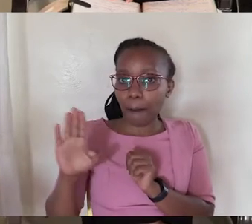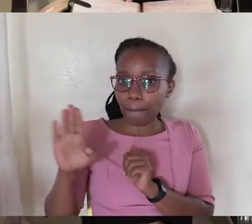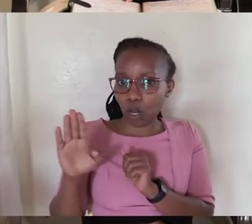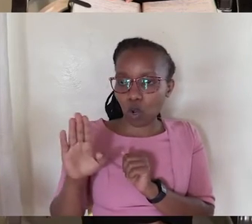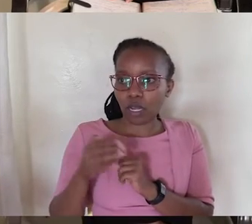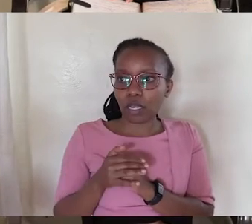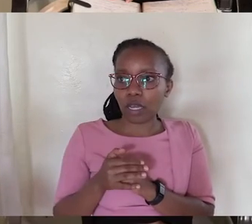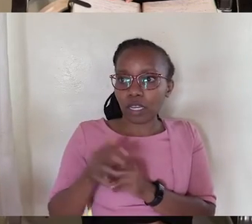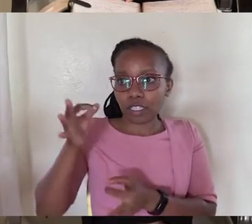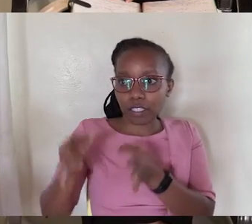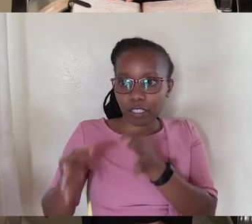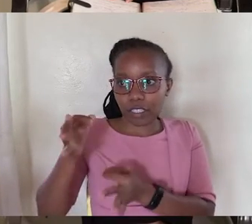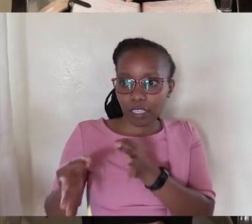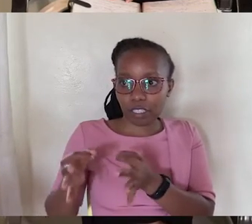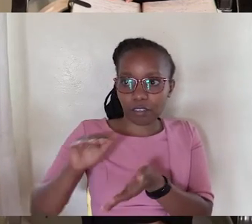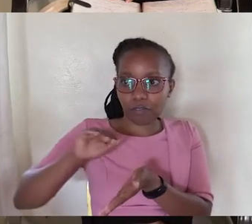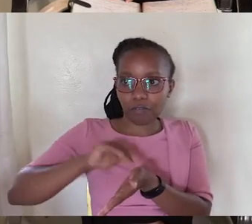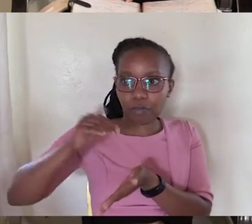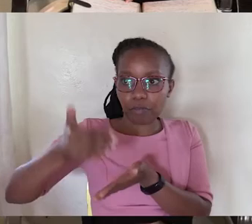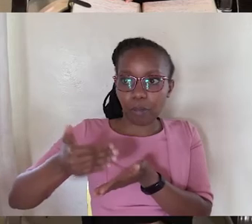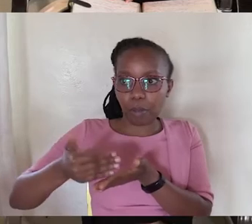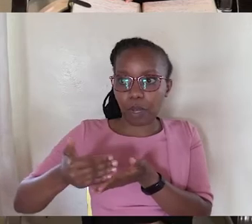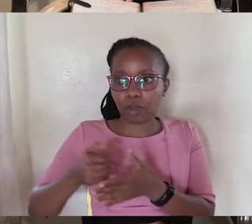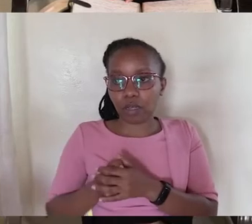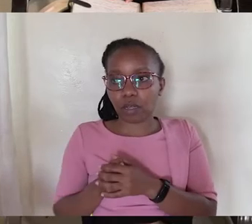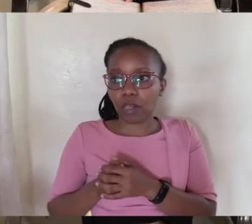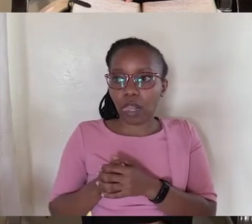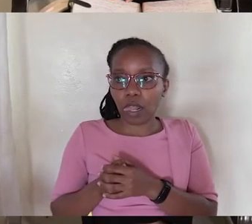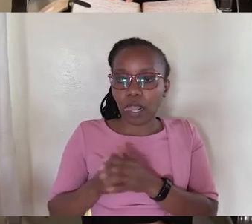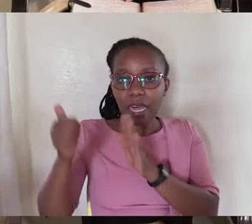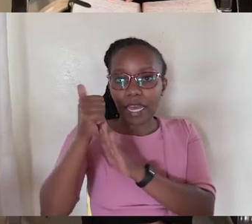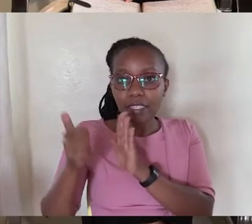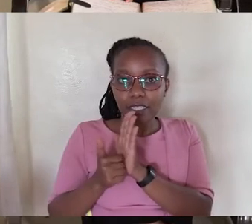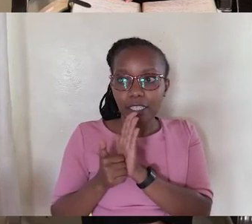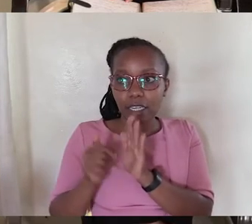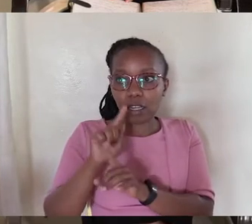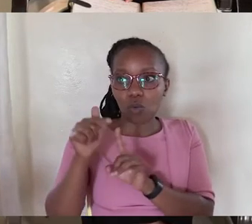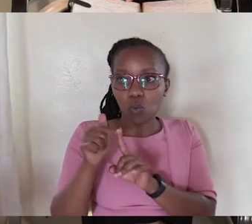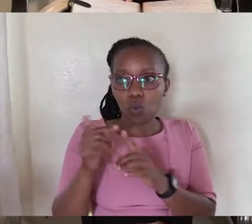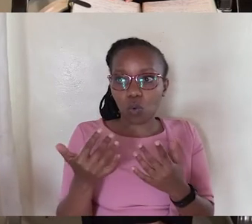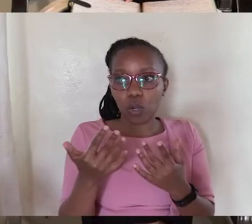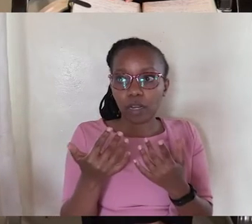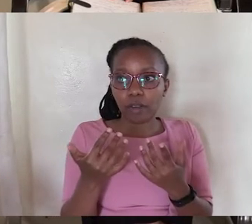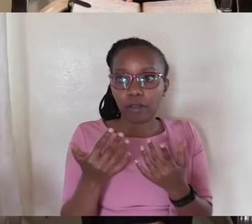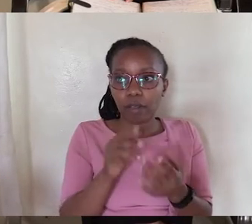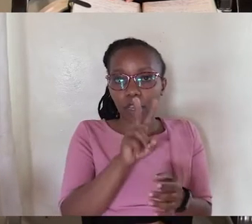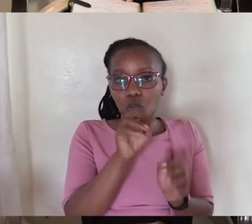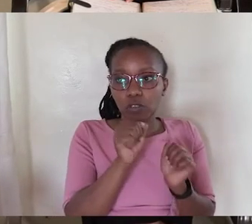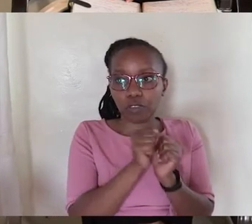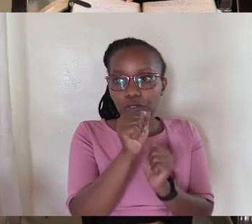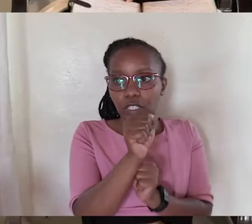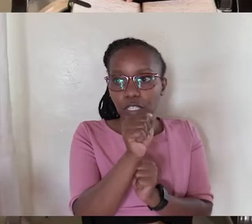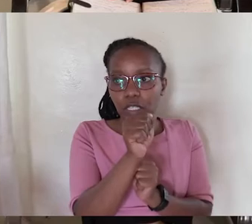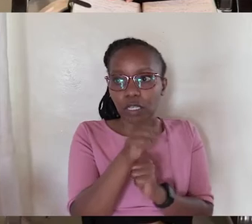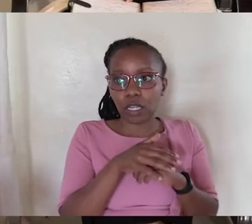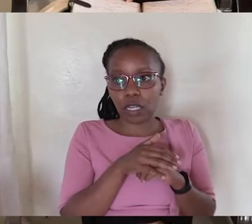Fund. I think Soila alluded to it in part of the reparations agenda, when His Excellency in the 2015